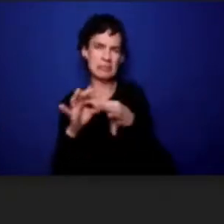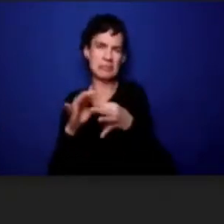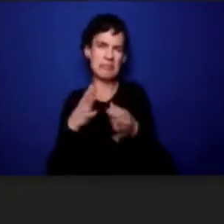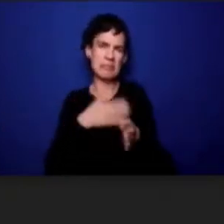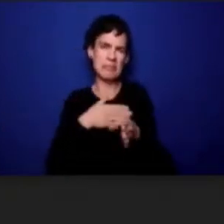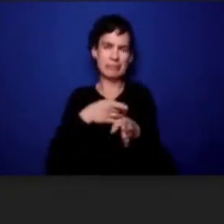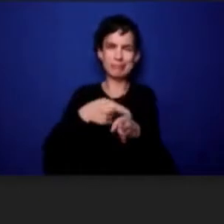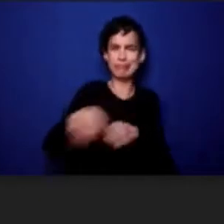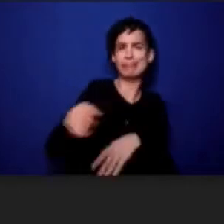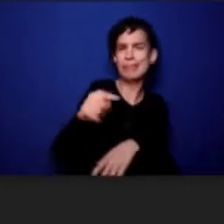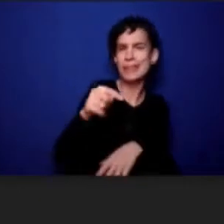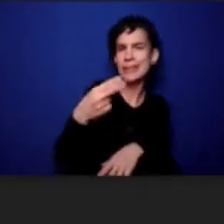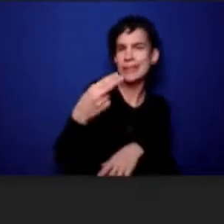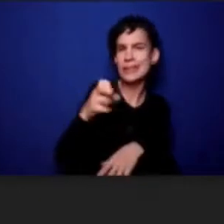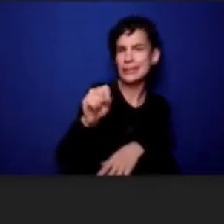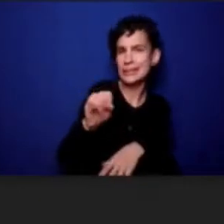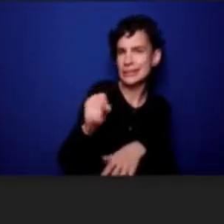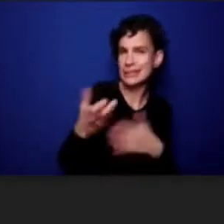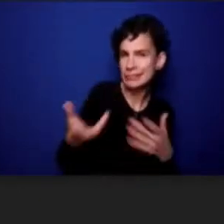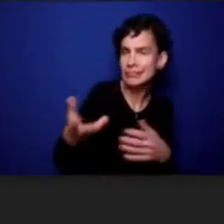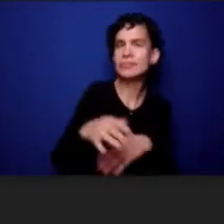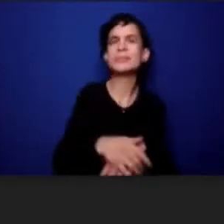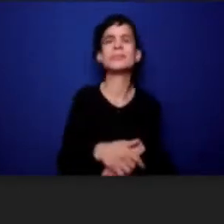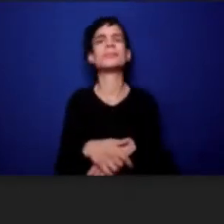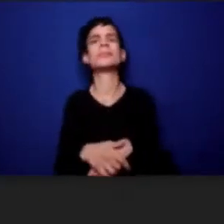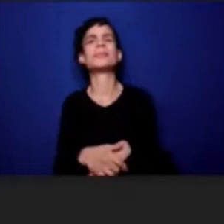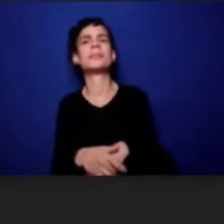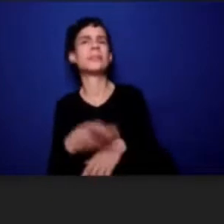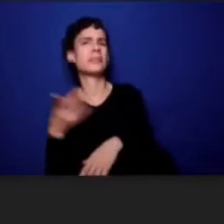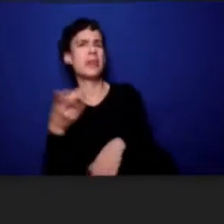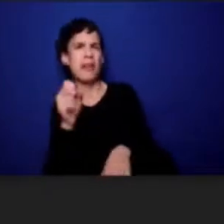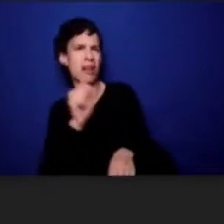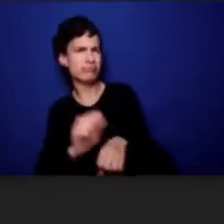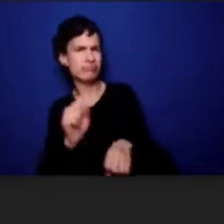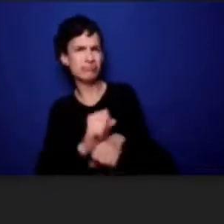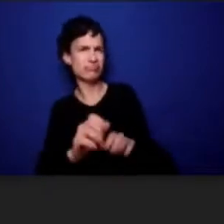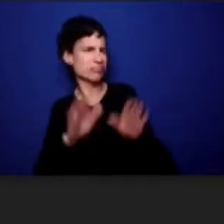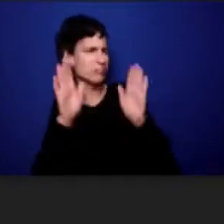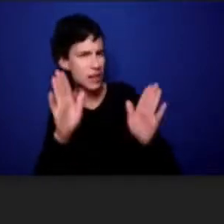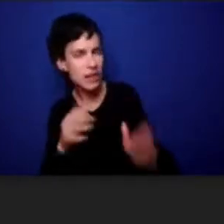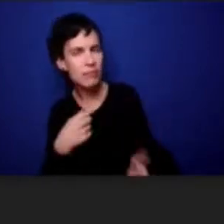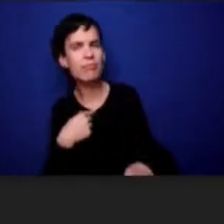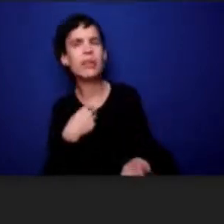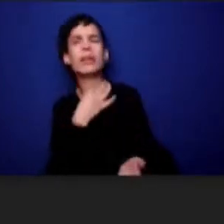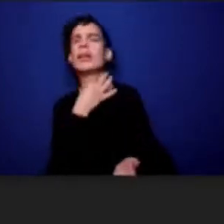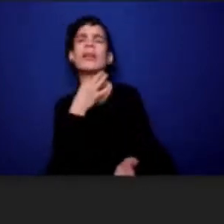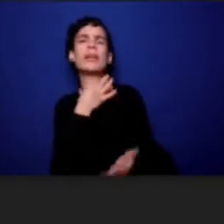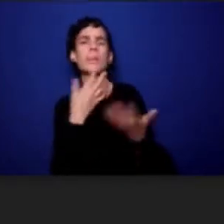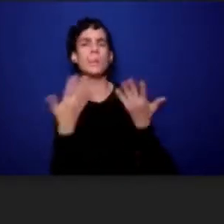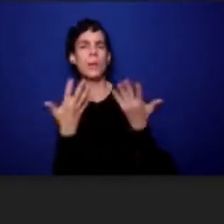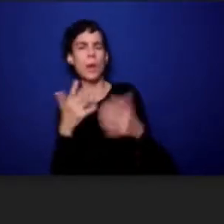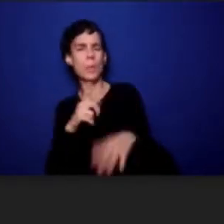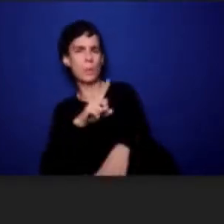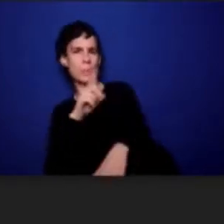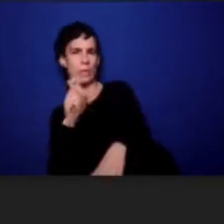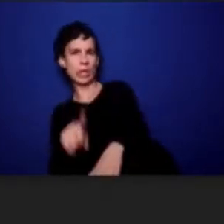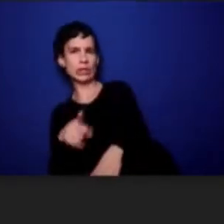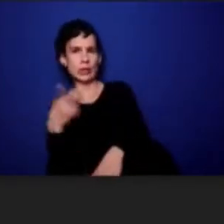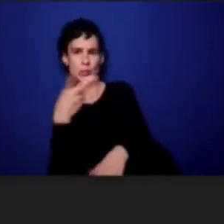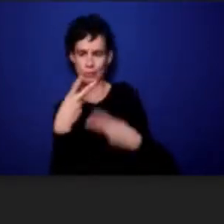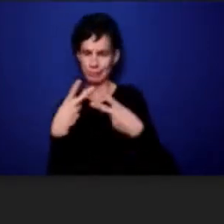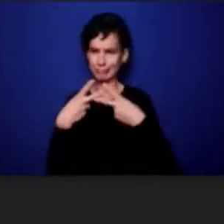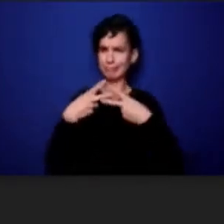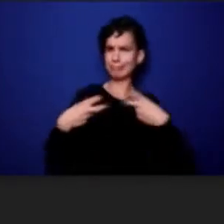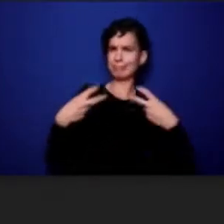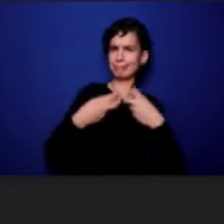Right. Well, you both did such a wonderful job. I was just curious also, what kinds of questions did you find yourself